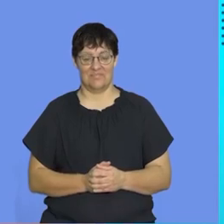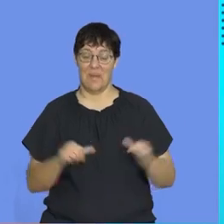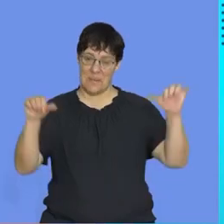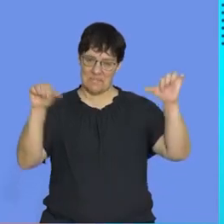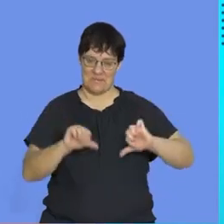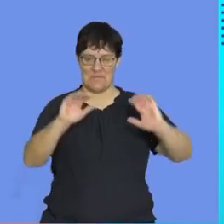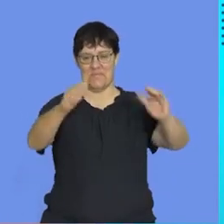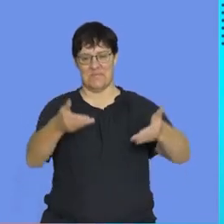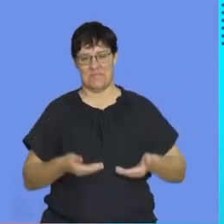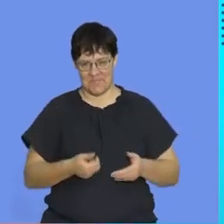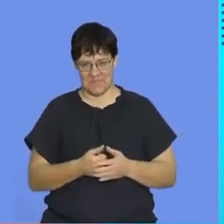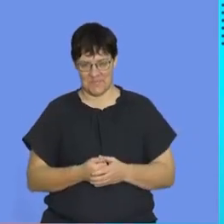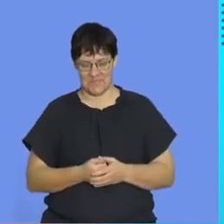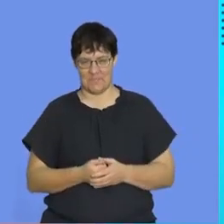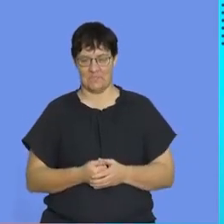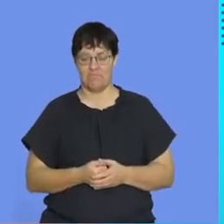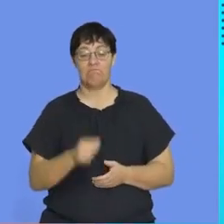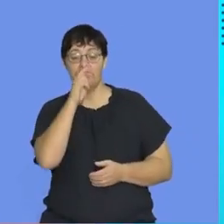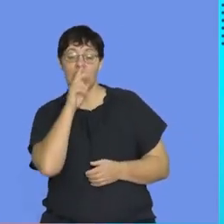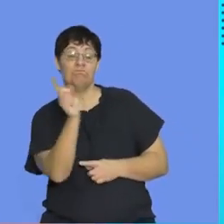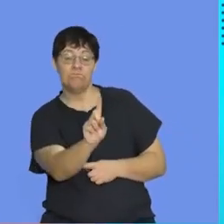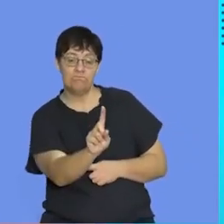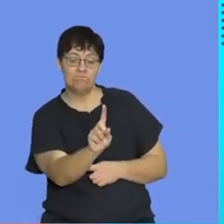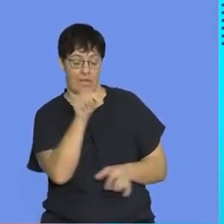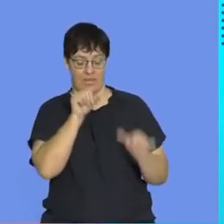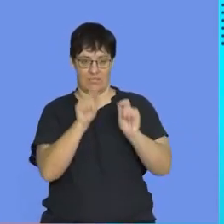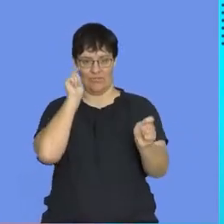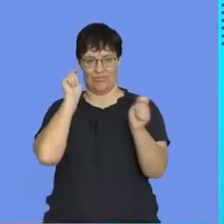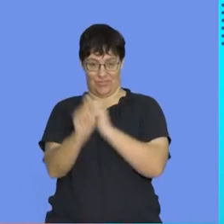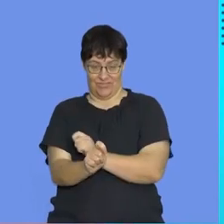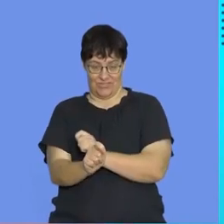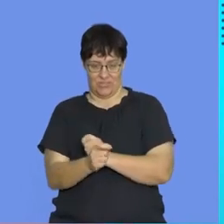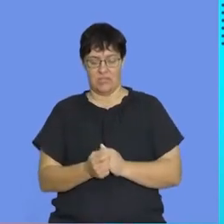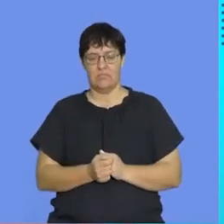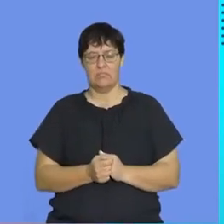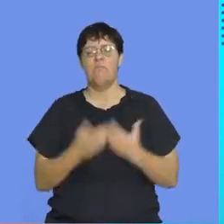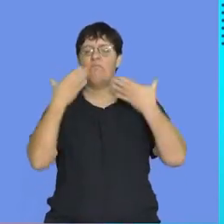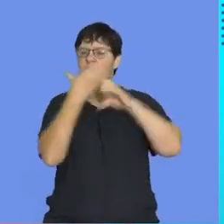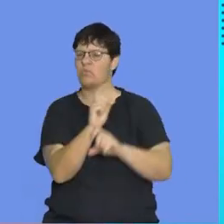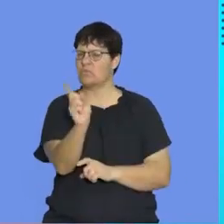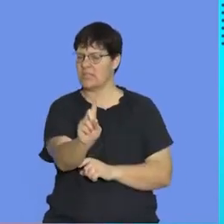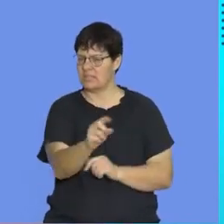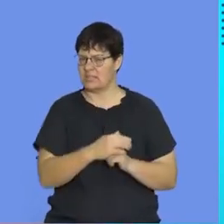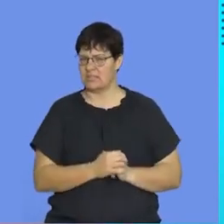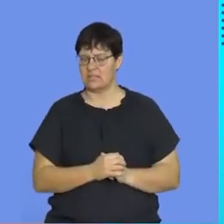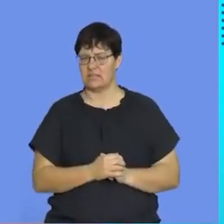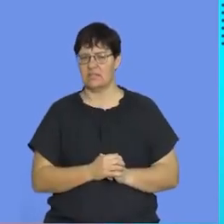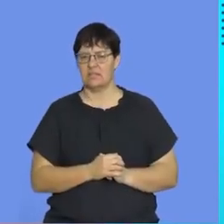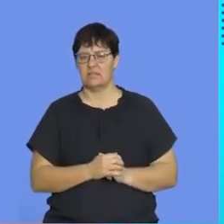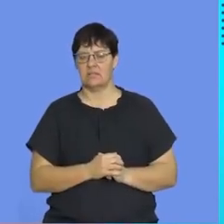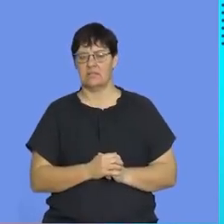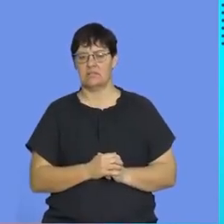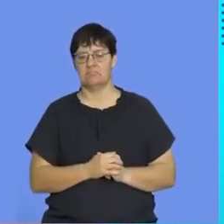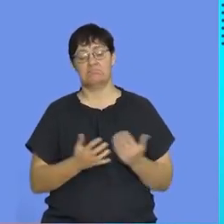welcome back. We're still looking at chemical change, but our focus is on actually saying exactly what